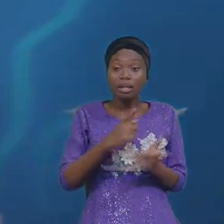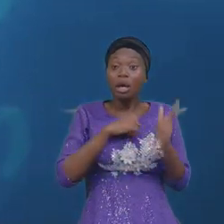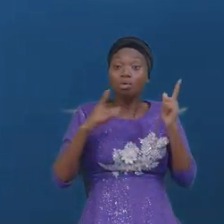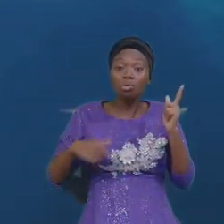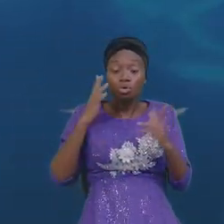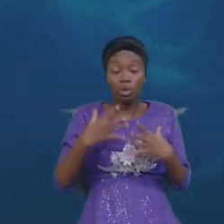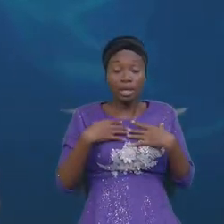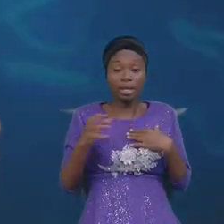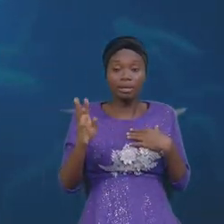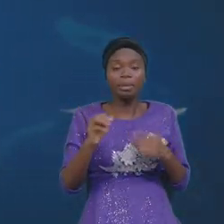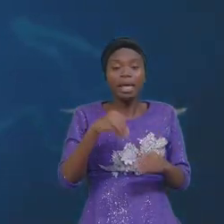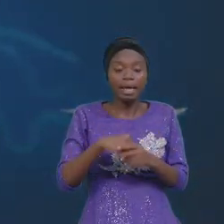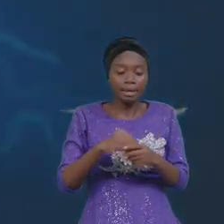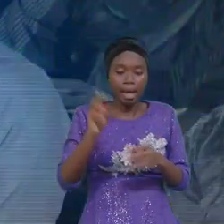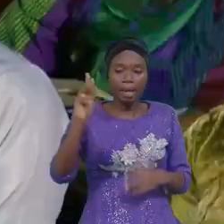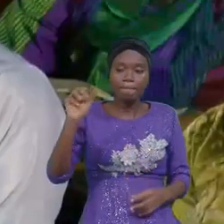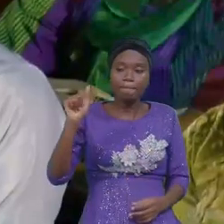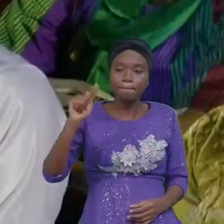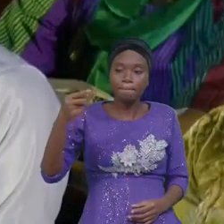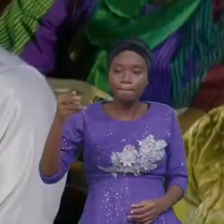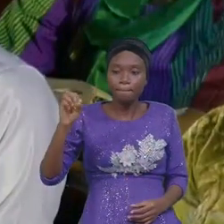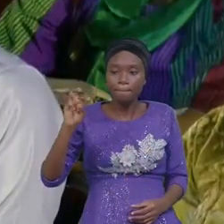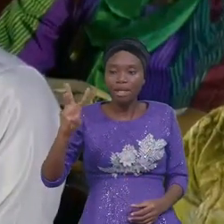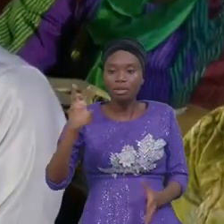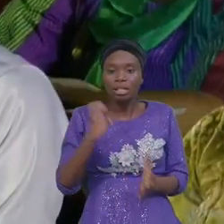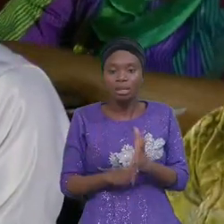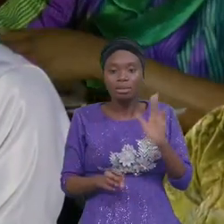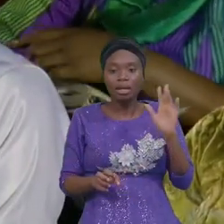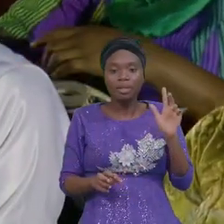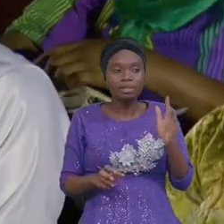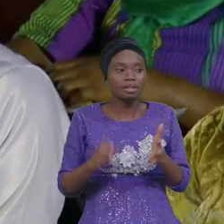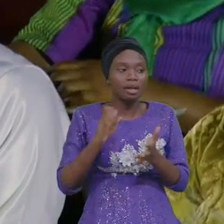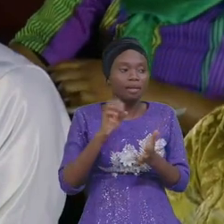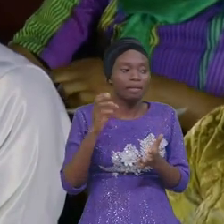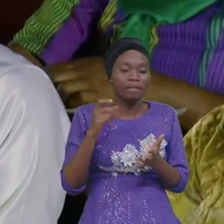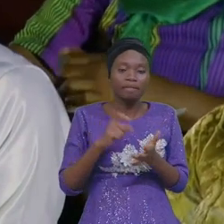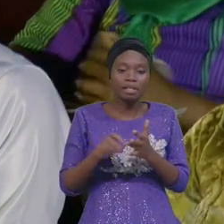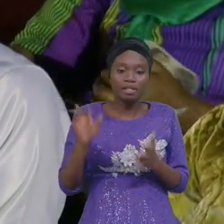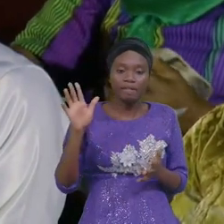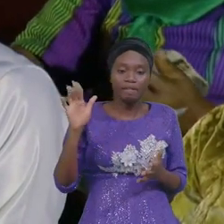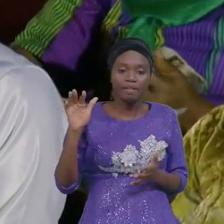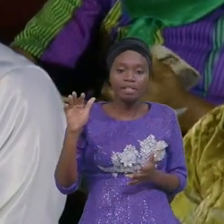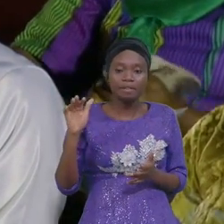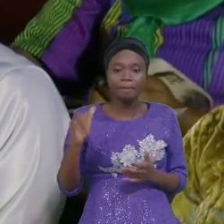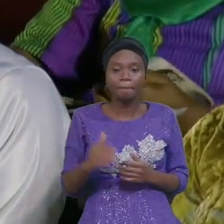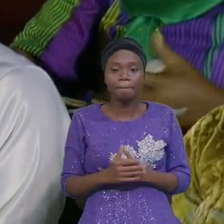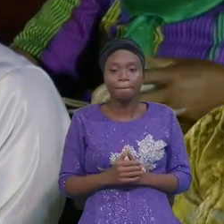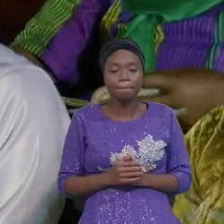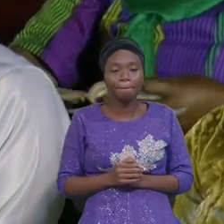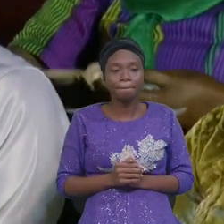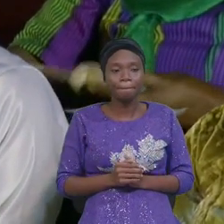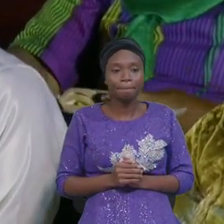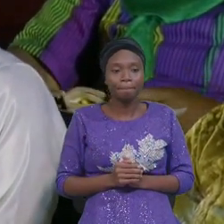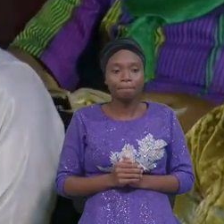heal them. Look at Matthew chapter 13. We're looking at verse 15. Matthew chapter 13, verse